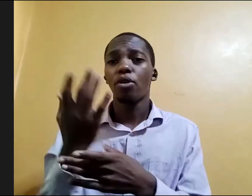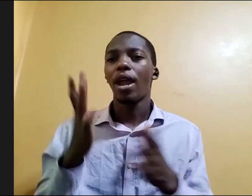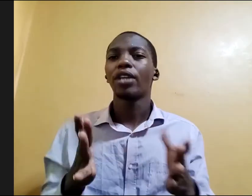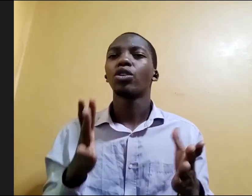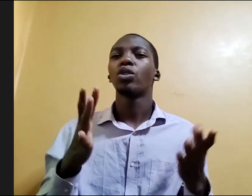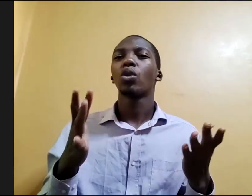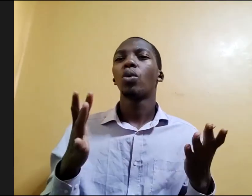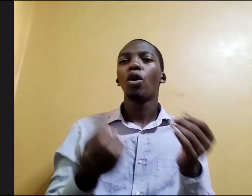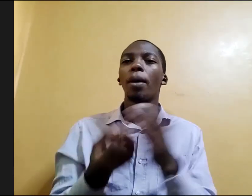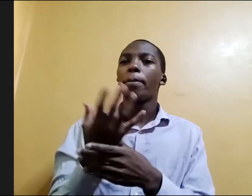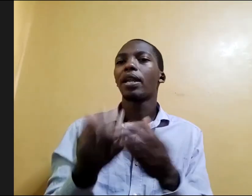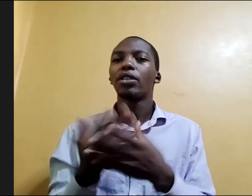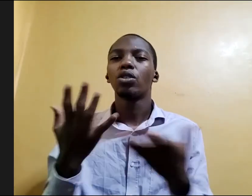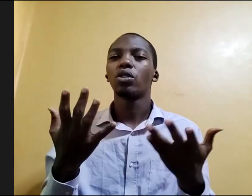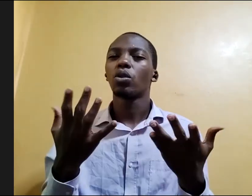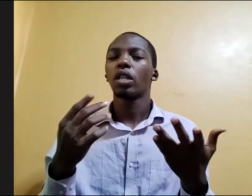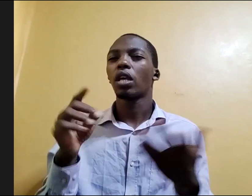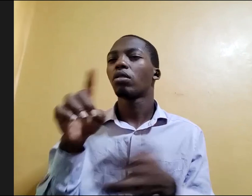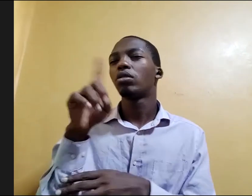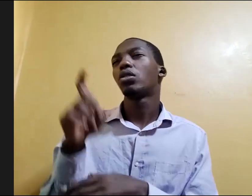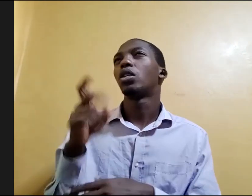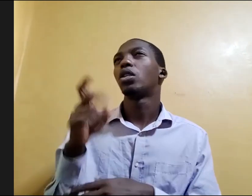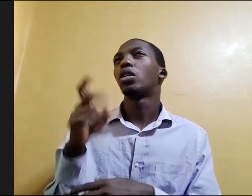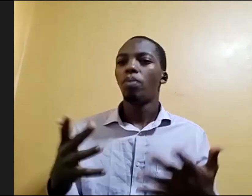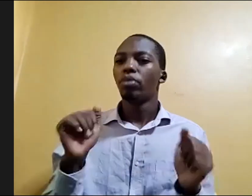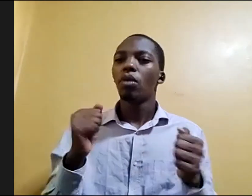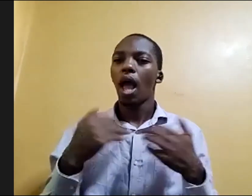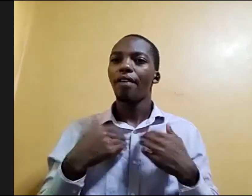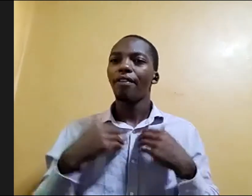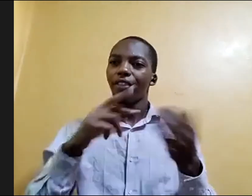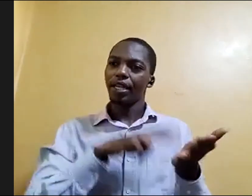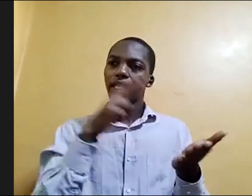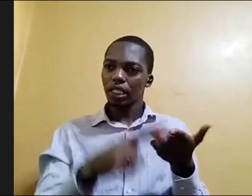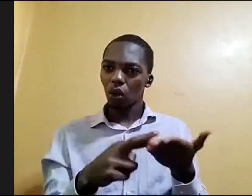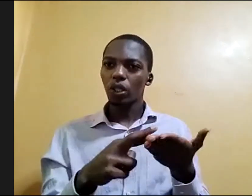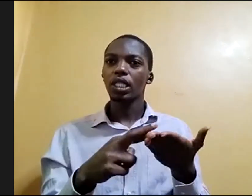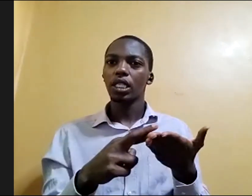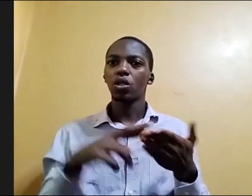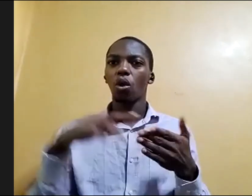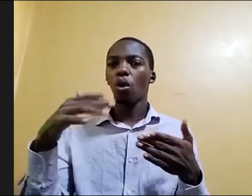that our countries have the necessary time and resources. Some of the resources,